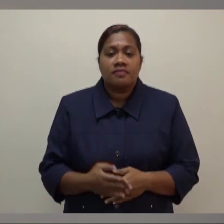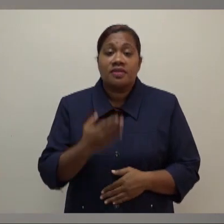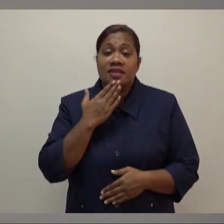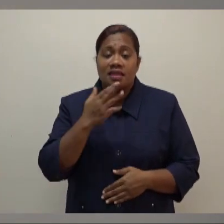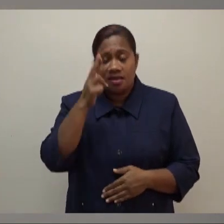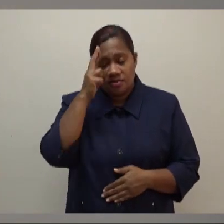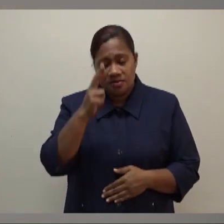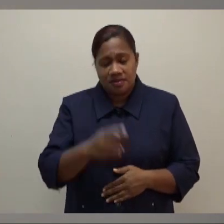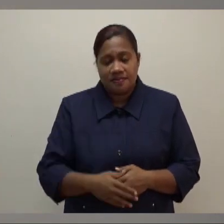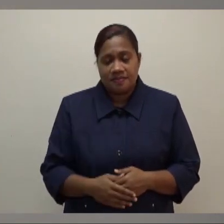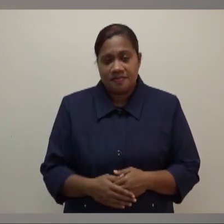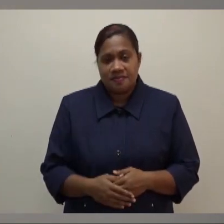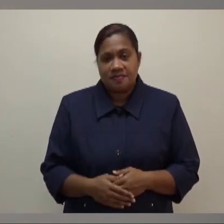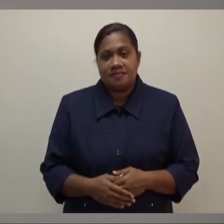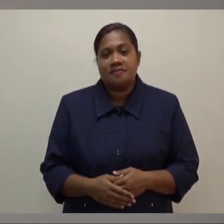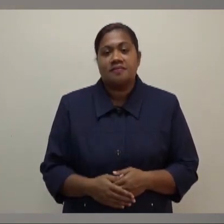Thank you.